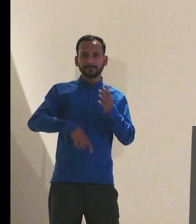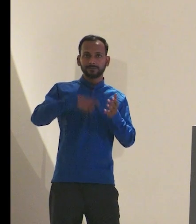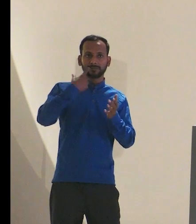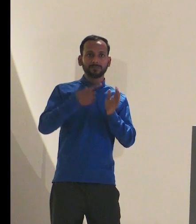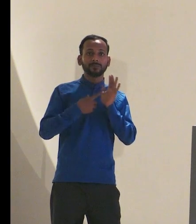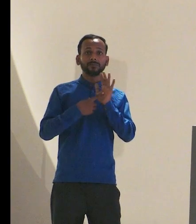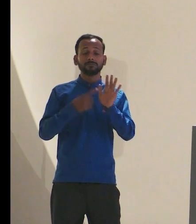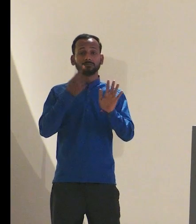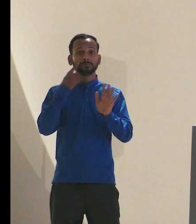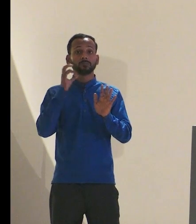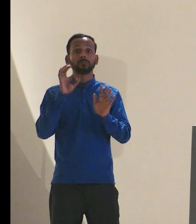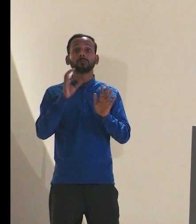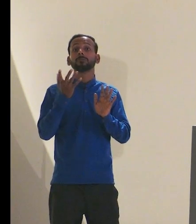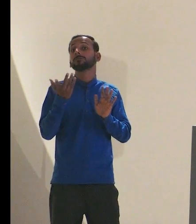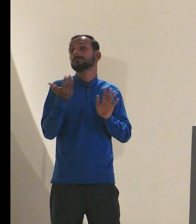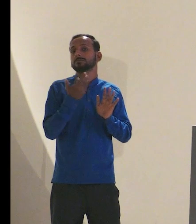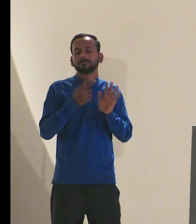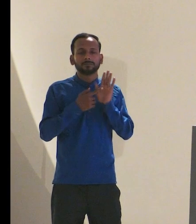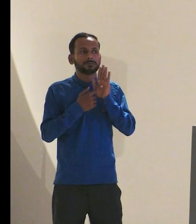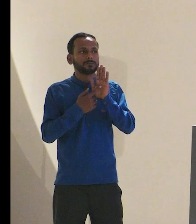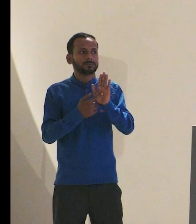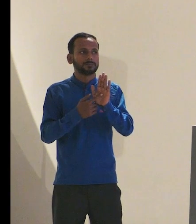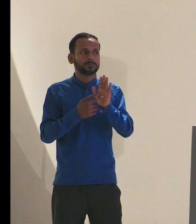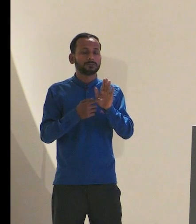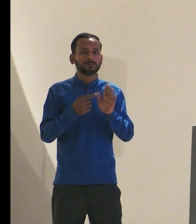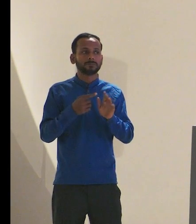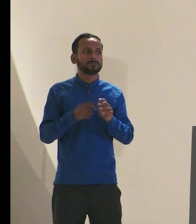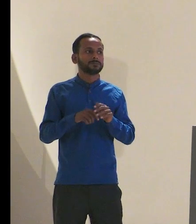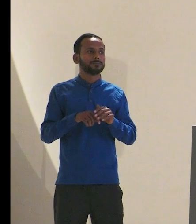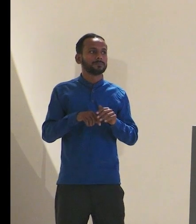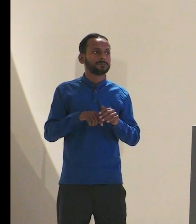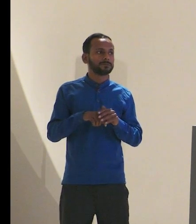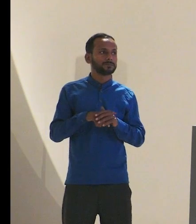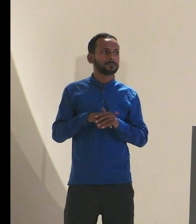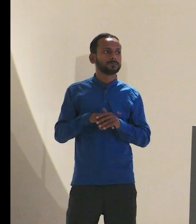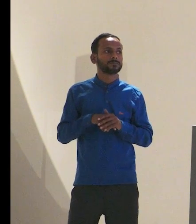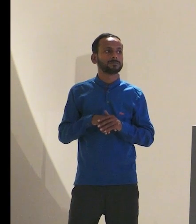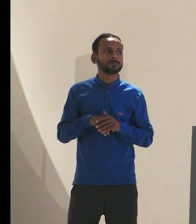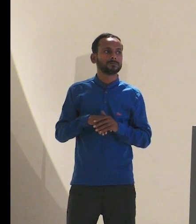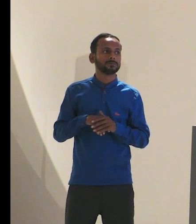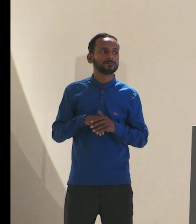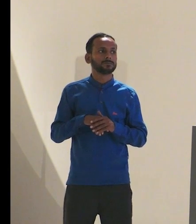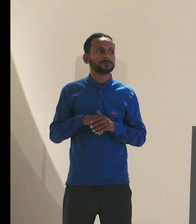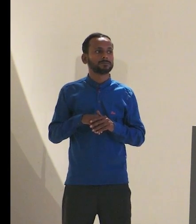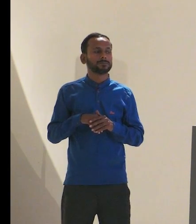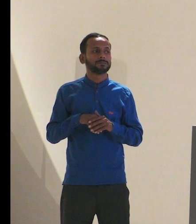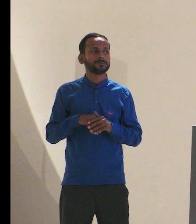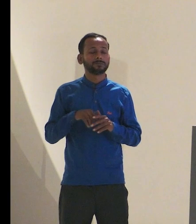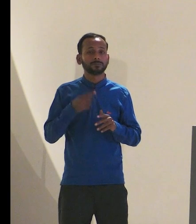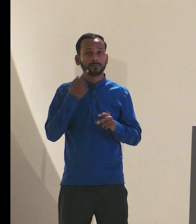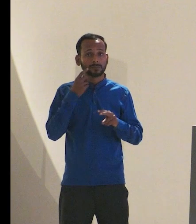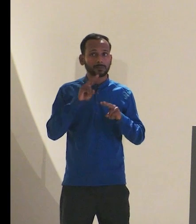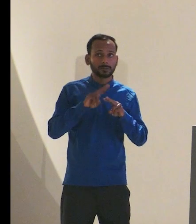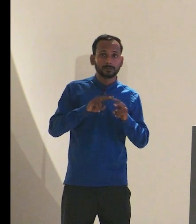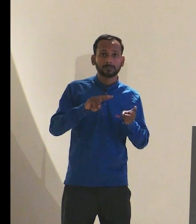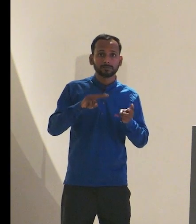really was, which we were ready to do. We had done the text and all that, but then the PM visit came along and we had to